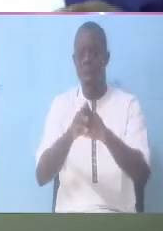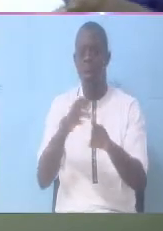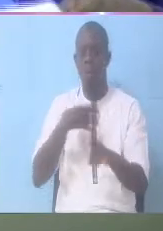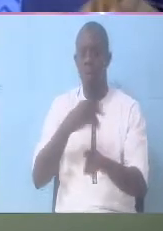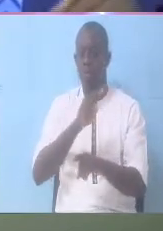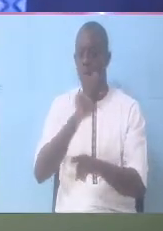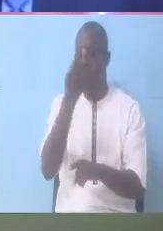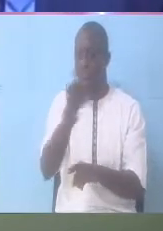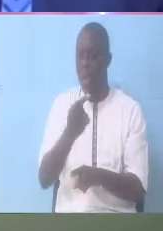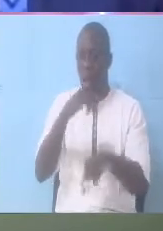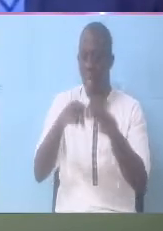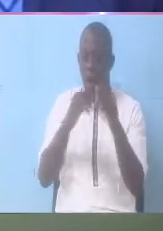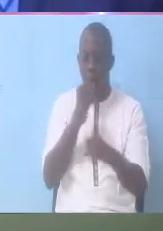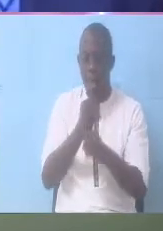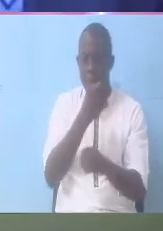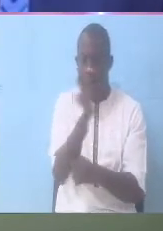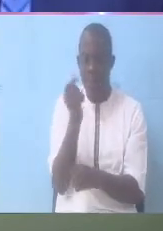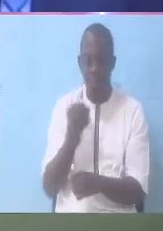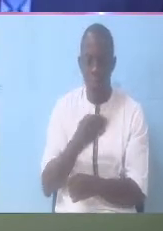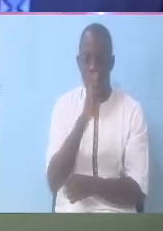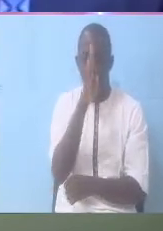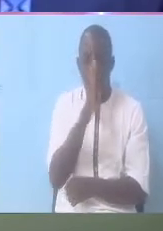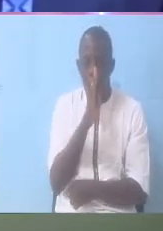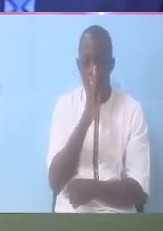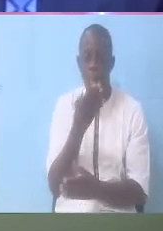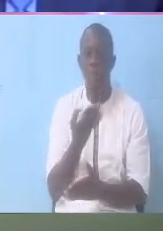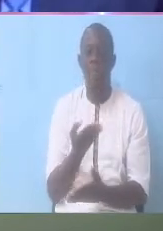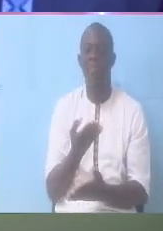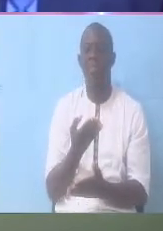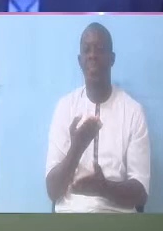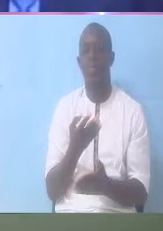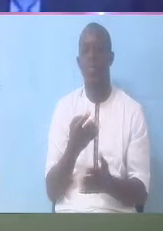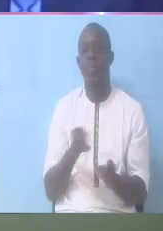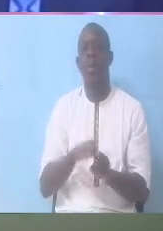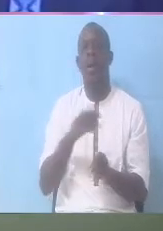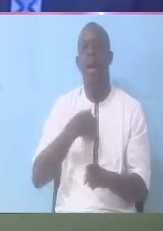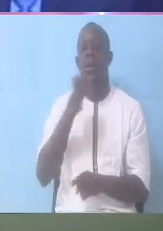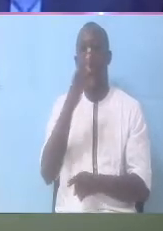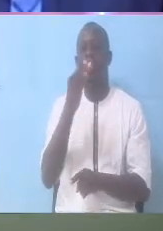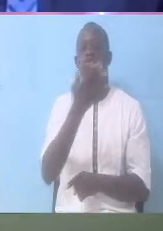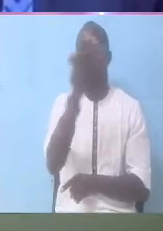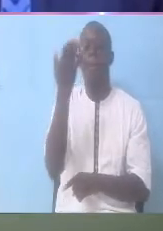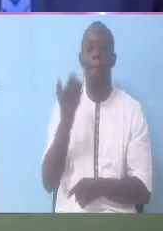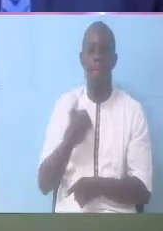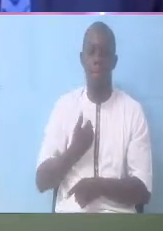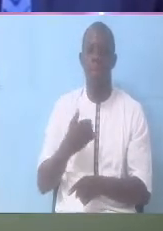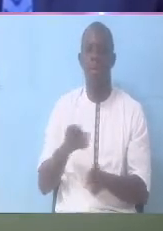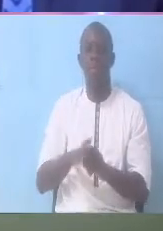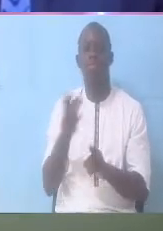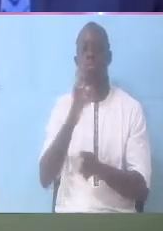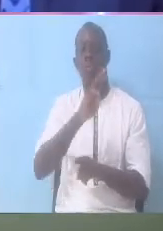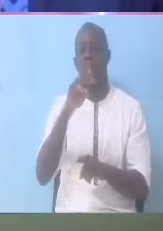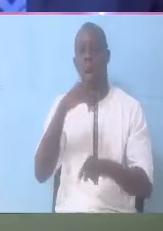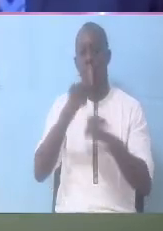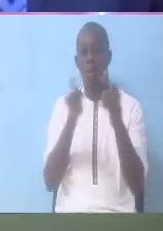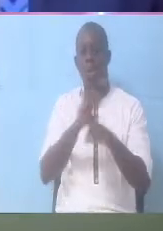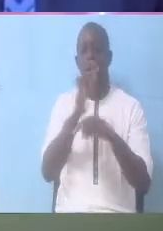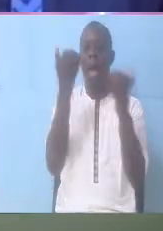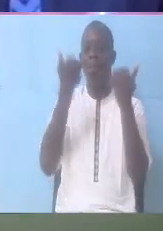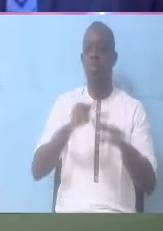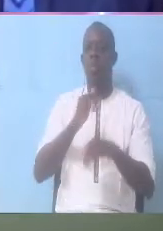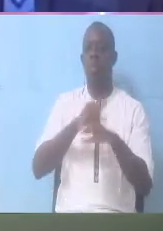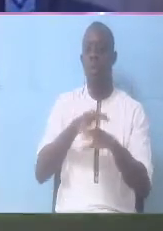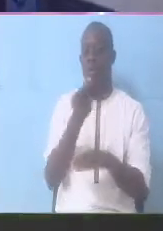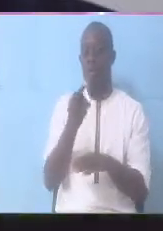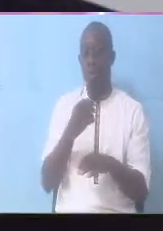no. Allow me to come. I said some people, the oppositions, it was never to kill whatever happened to them, but it would, because